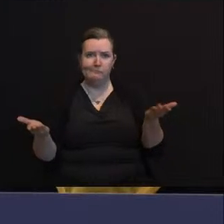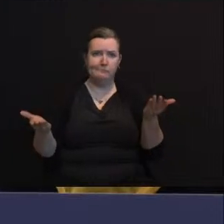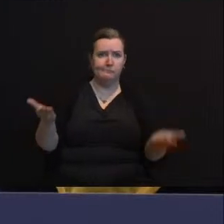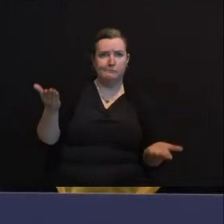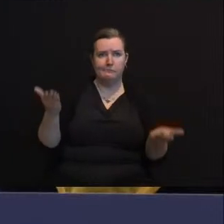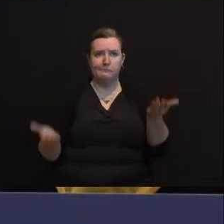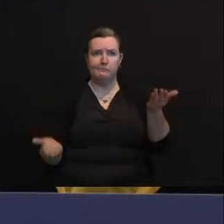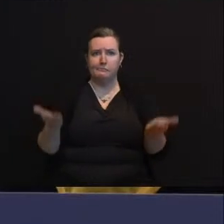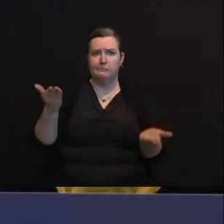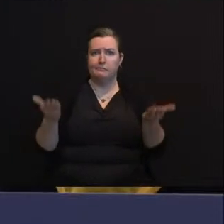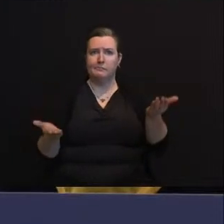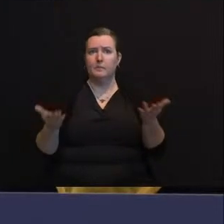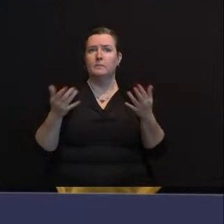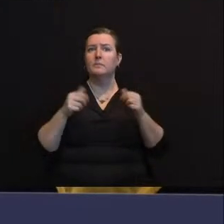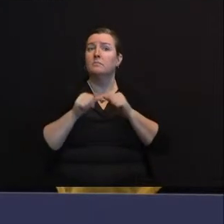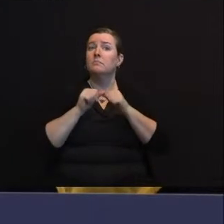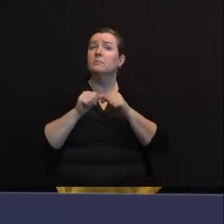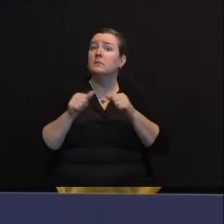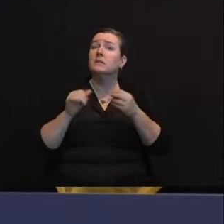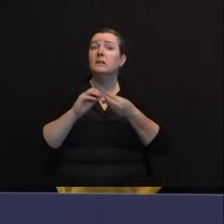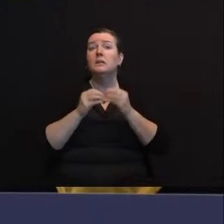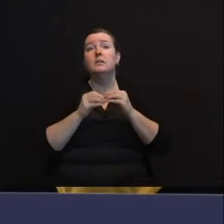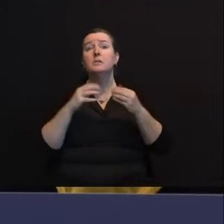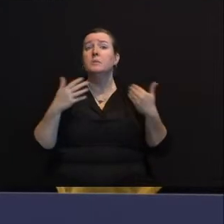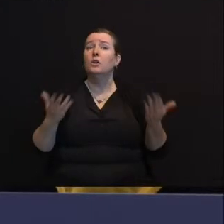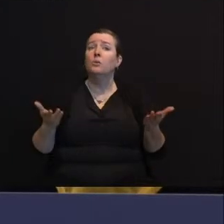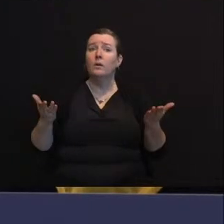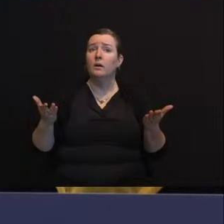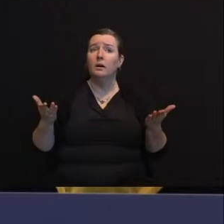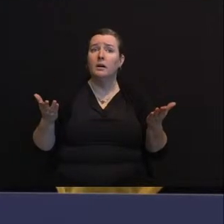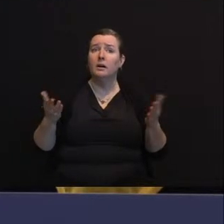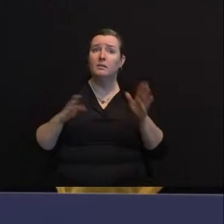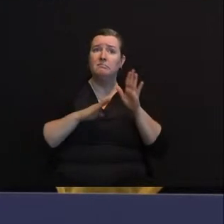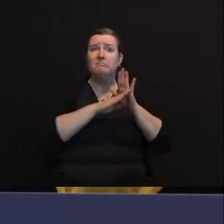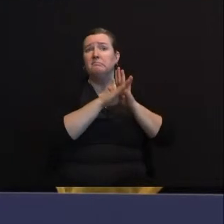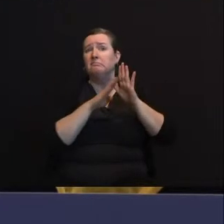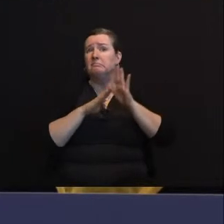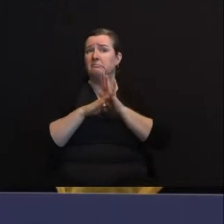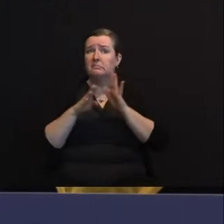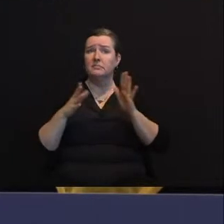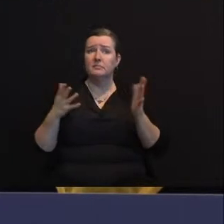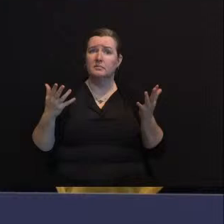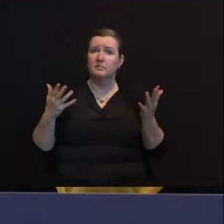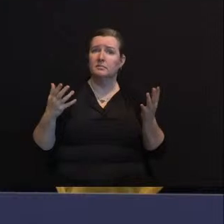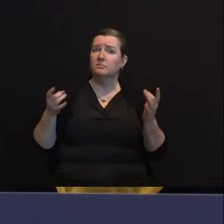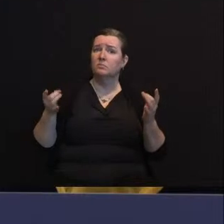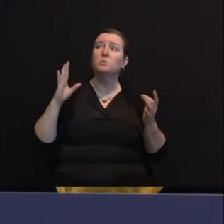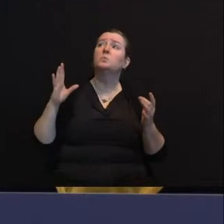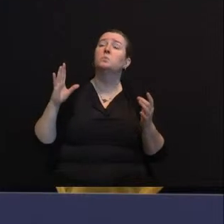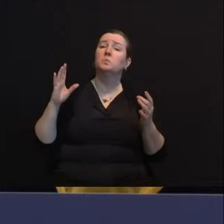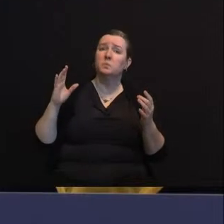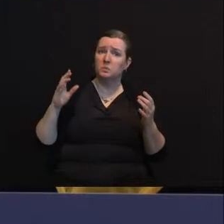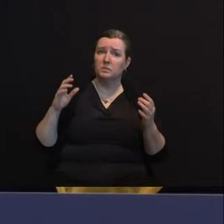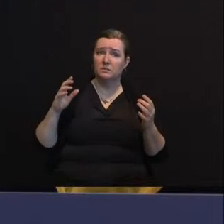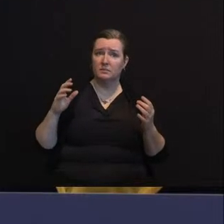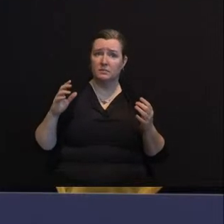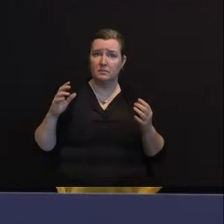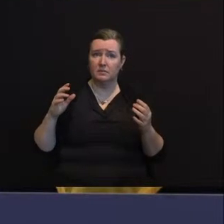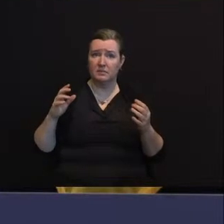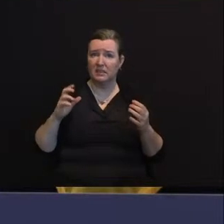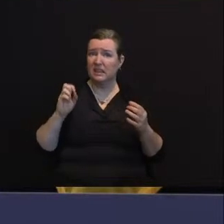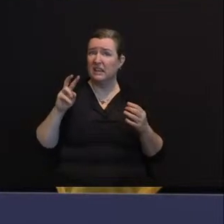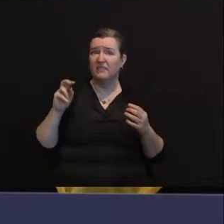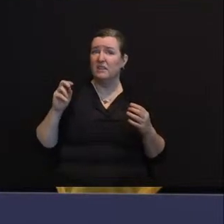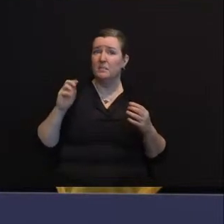it. And those numbers are pretty, they're pretty stark. Even take a moderate scenario in either of the